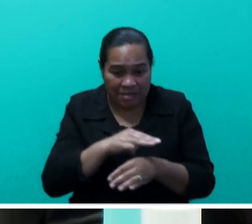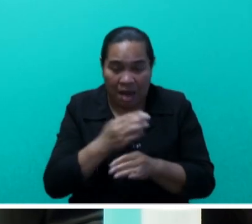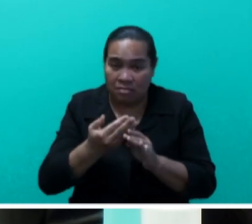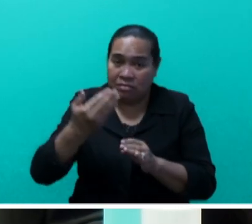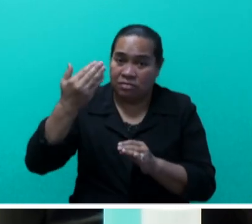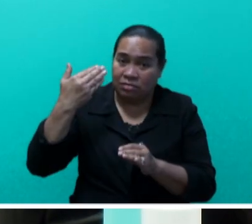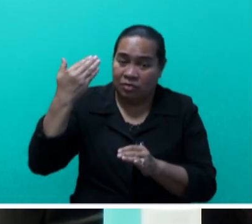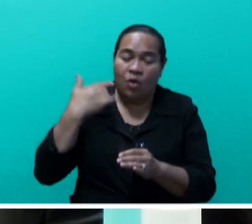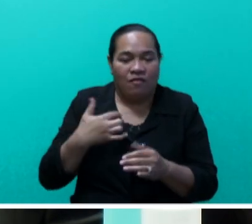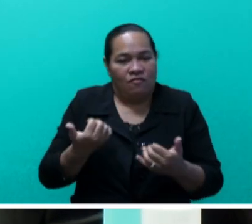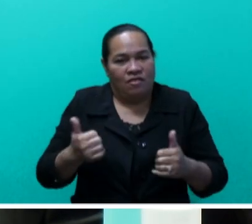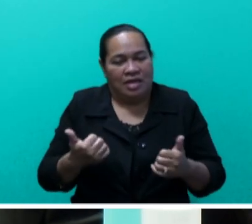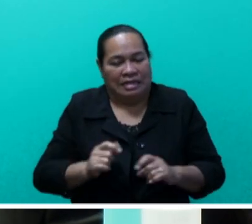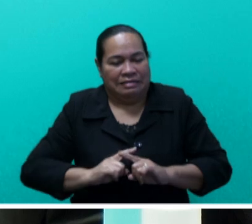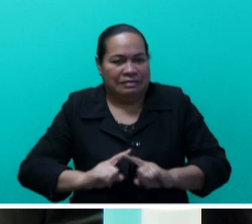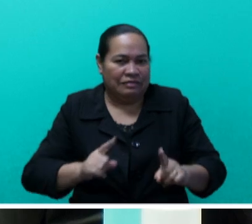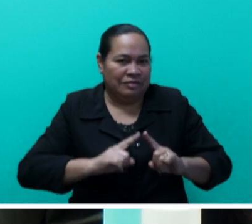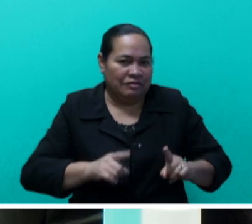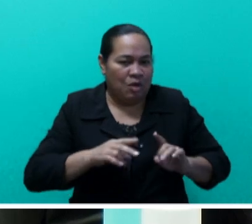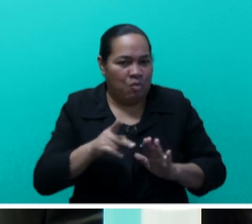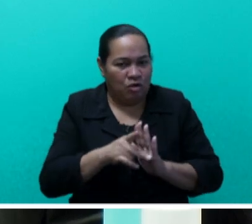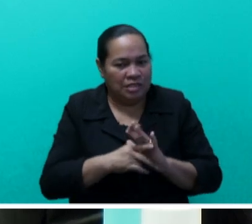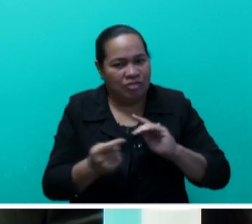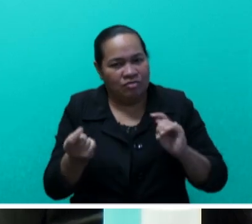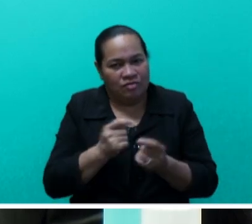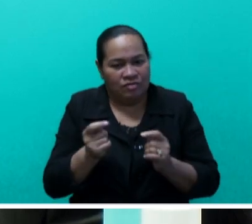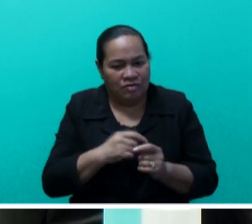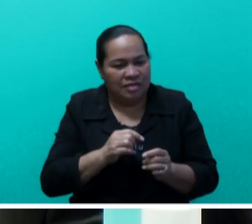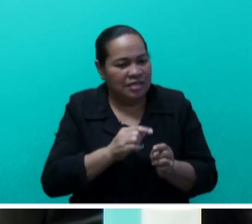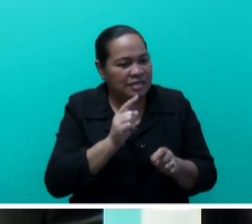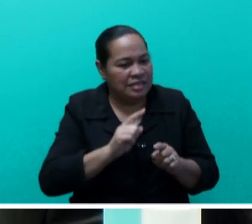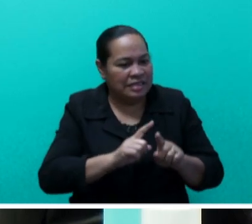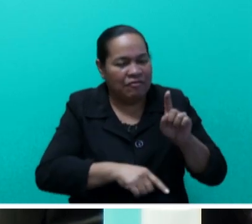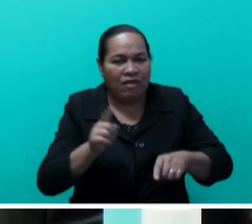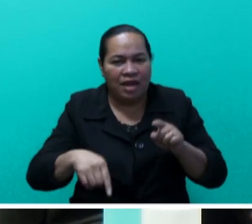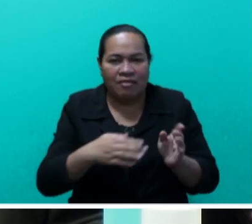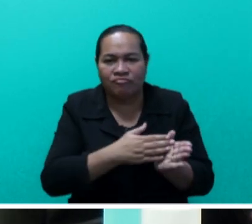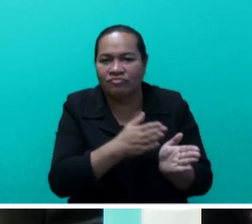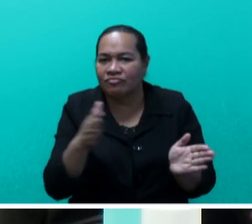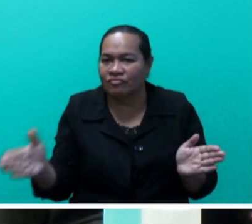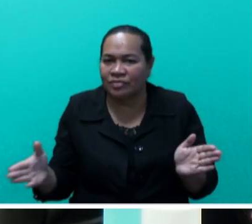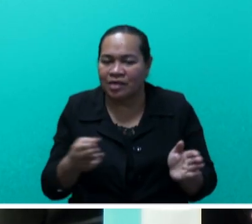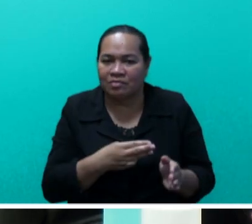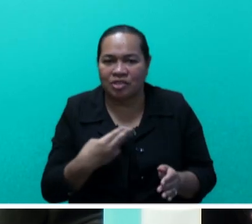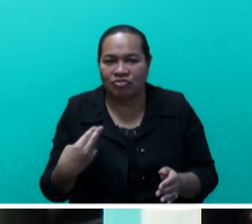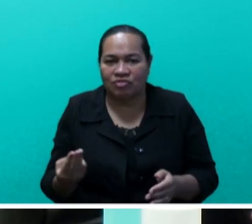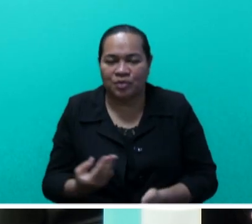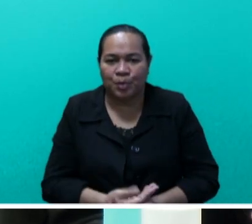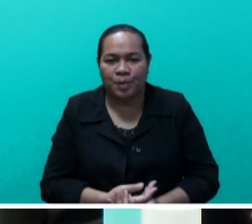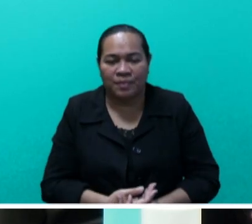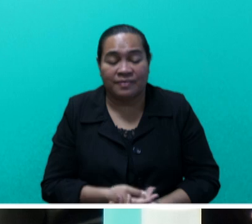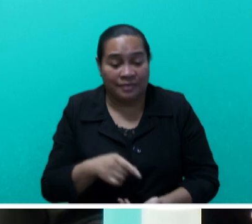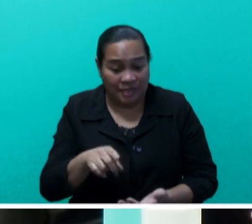have completed a number of policy reforms across different ministries. The program, Mr.